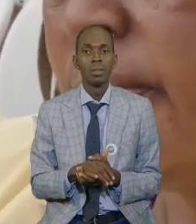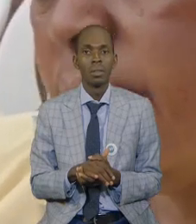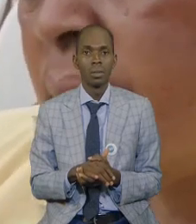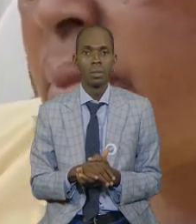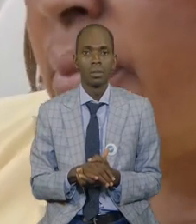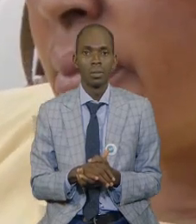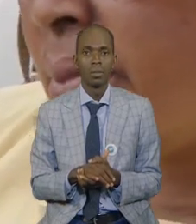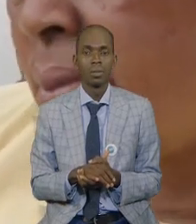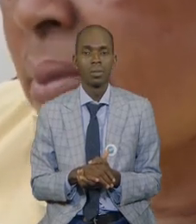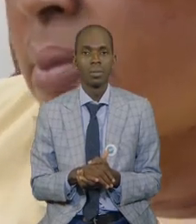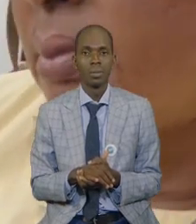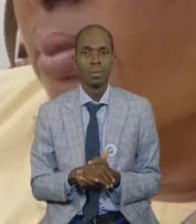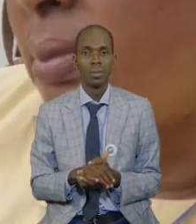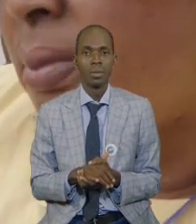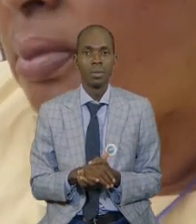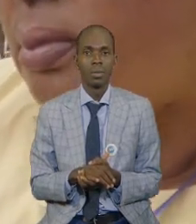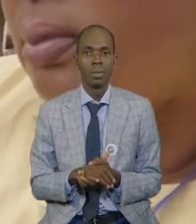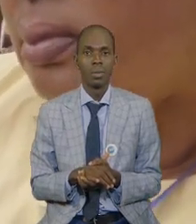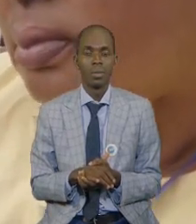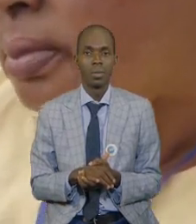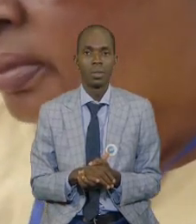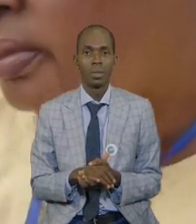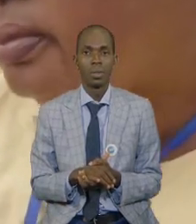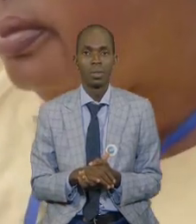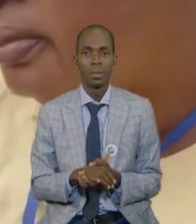confirm s